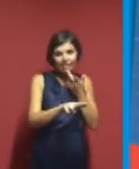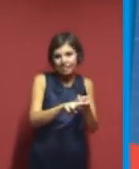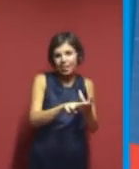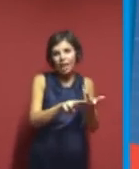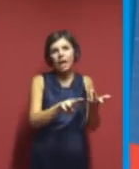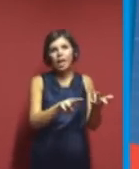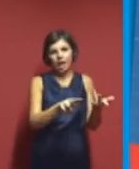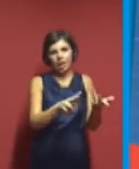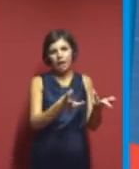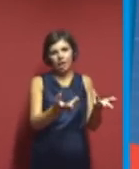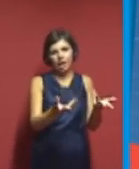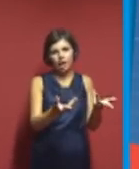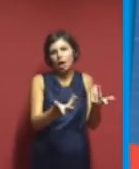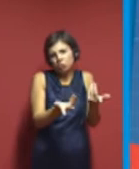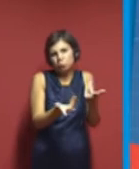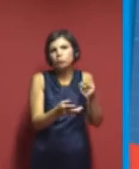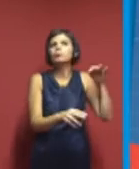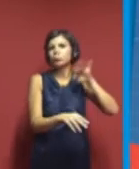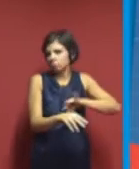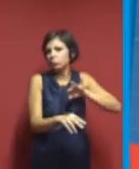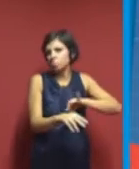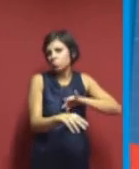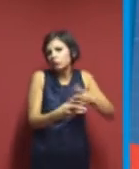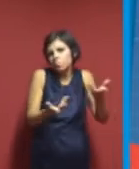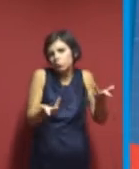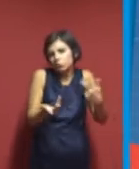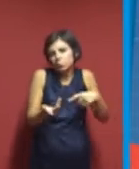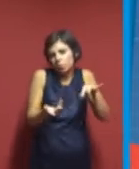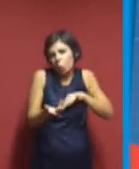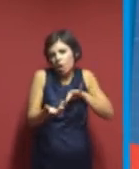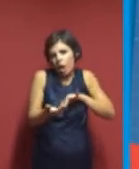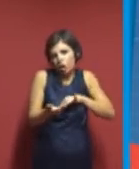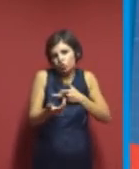them. It's not practical. It's just kind of a cool maker